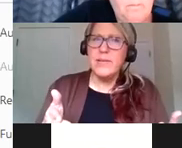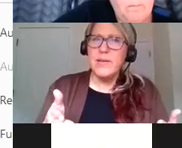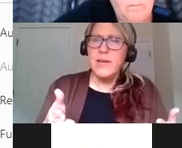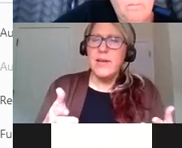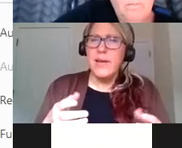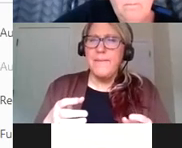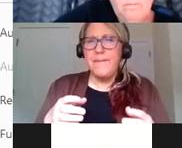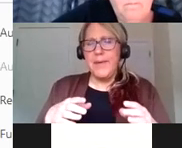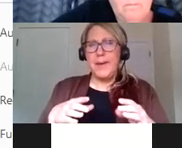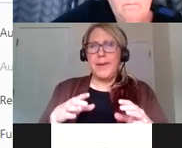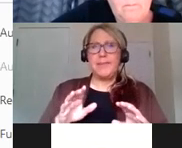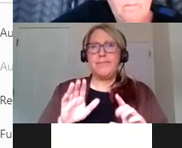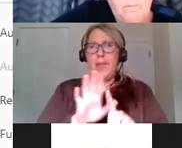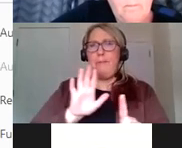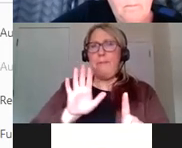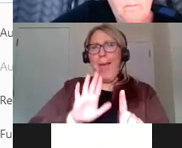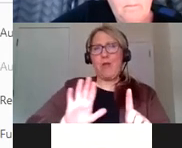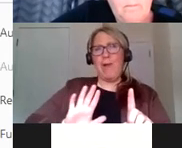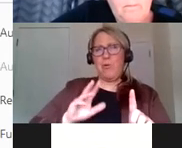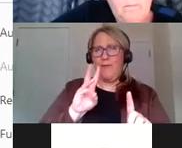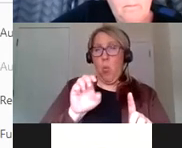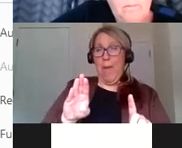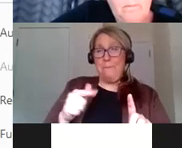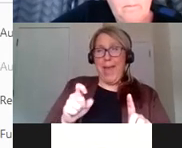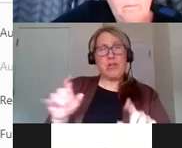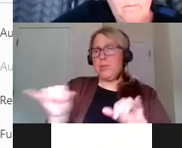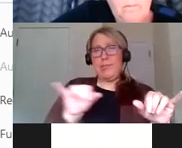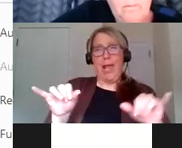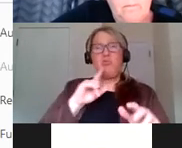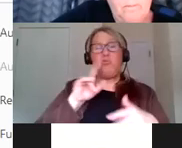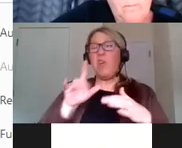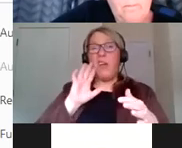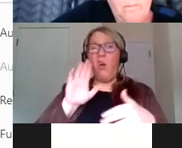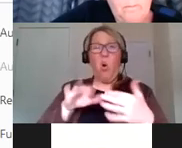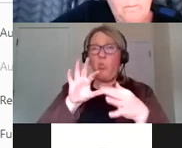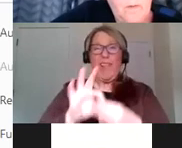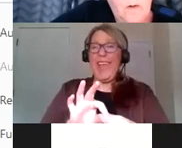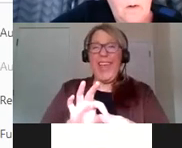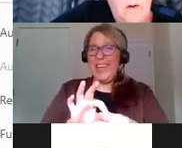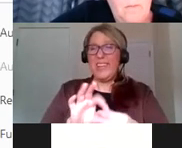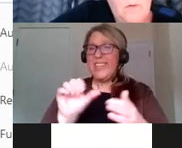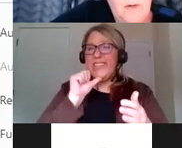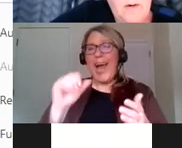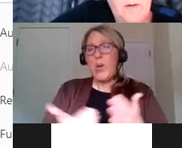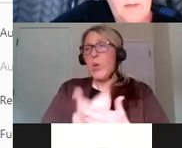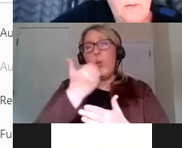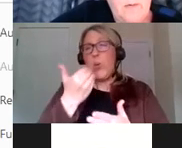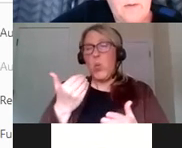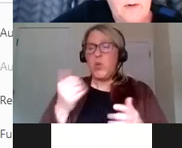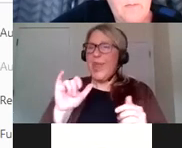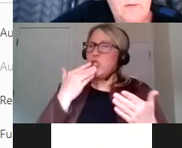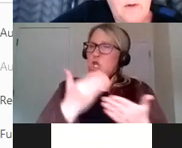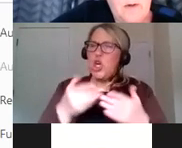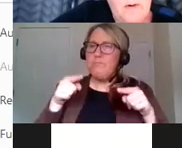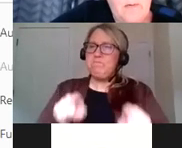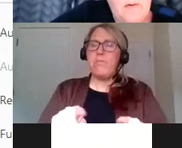of web pages. So it's really all related. Mm-hmm. So here's our table. As